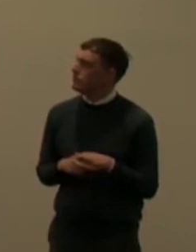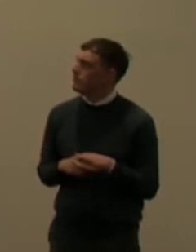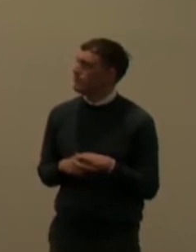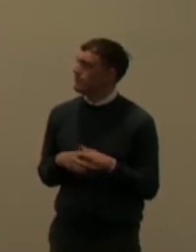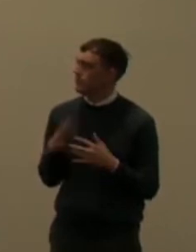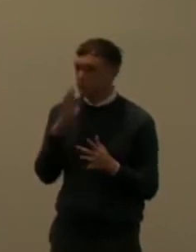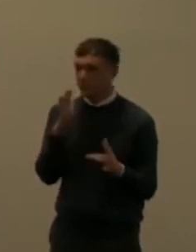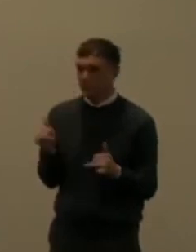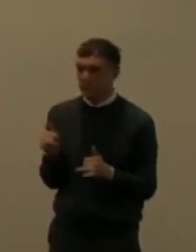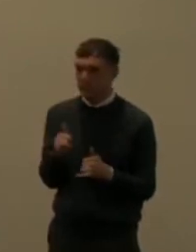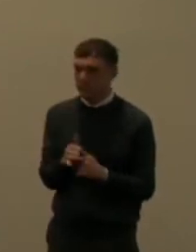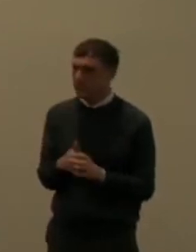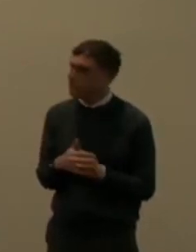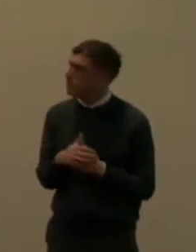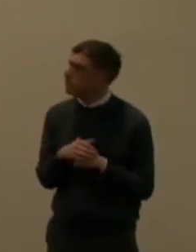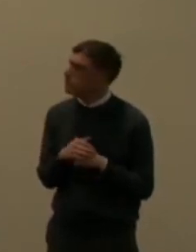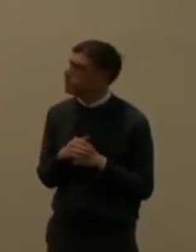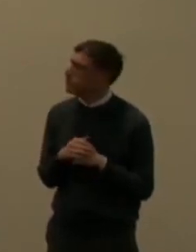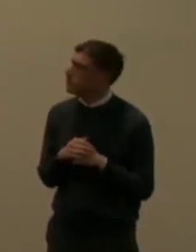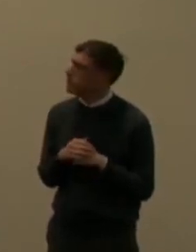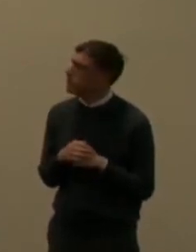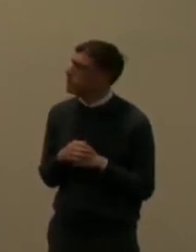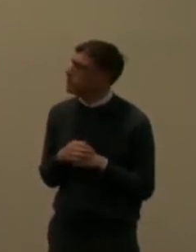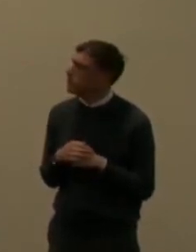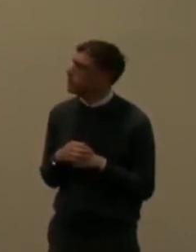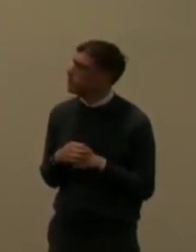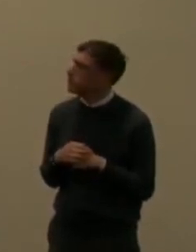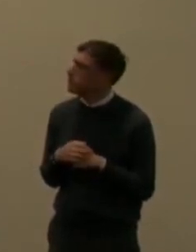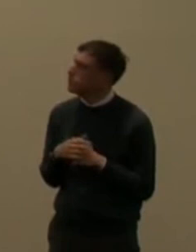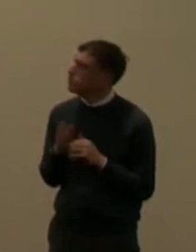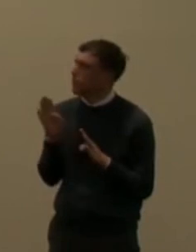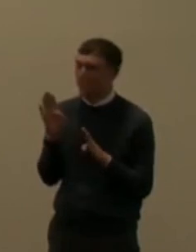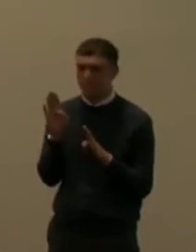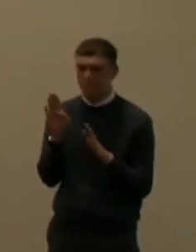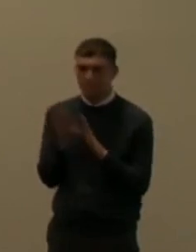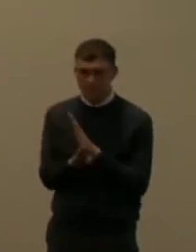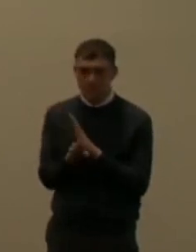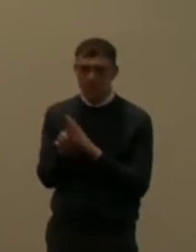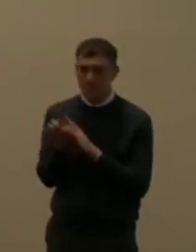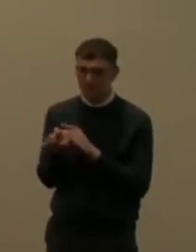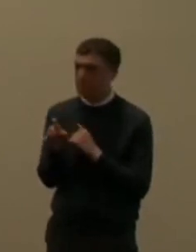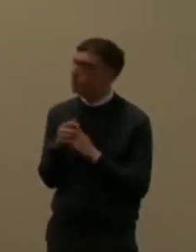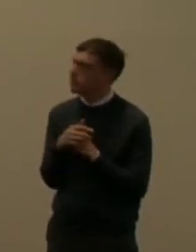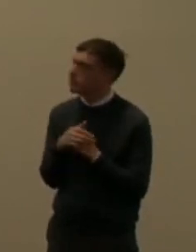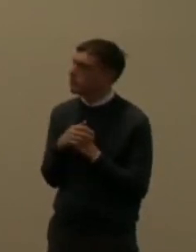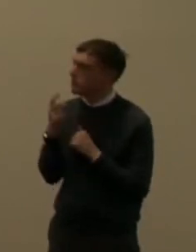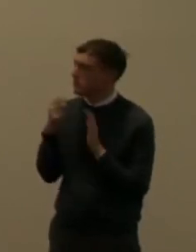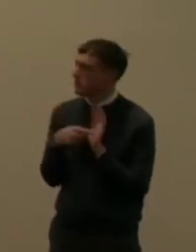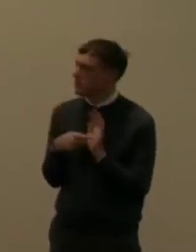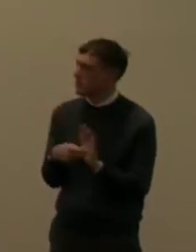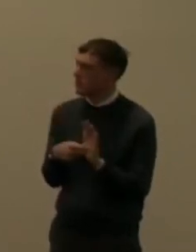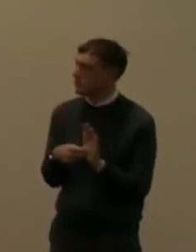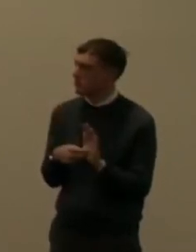tests. We can filter with past tests. You can see that my run